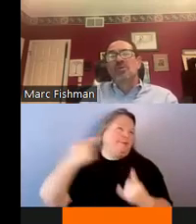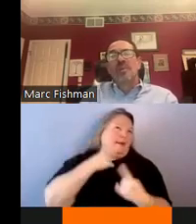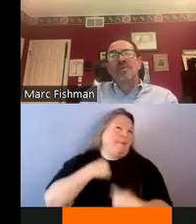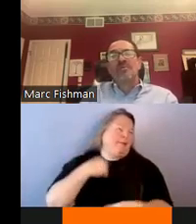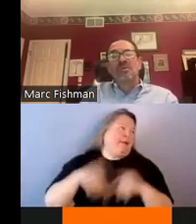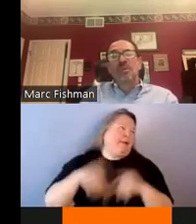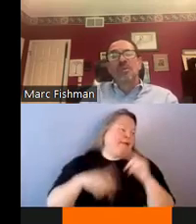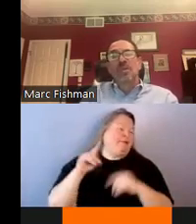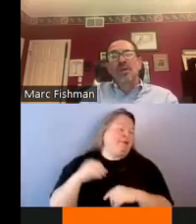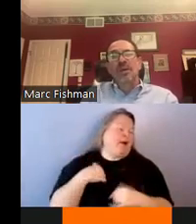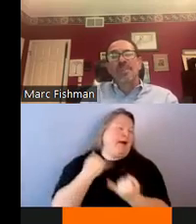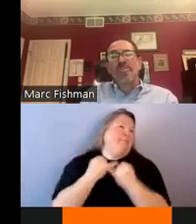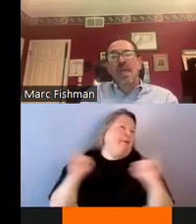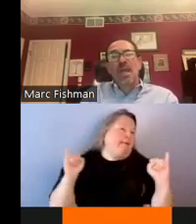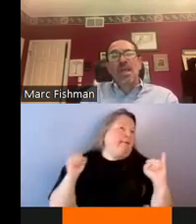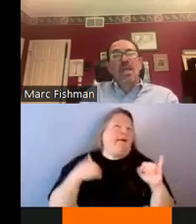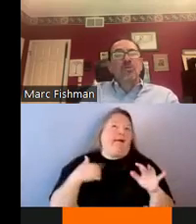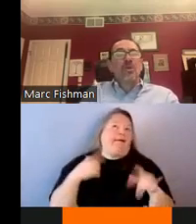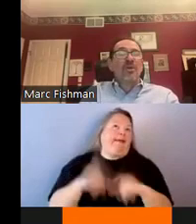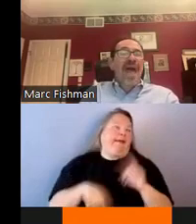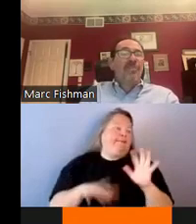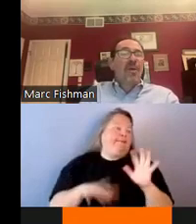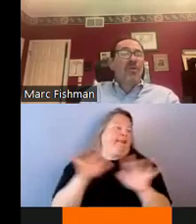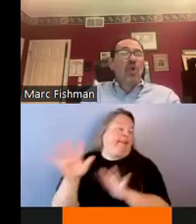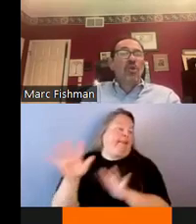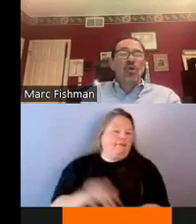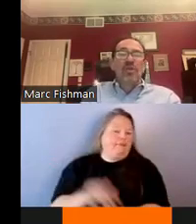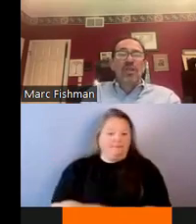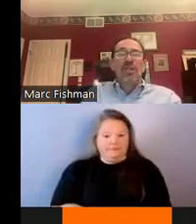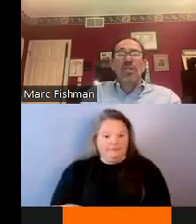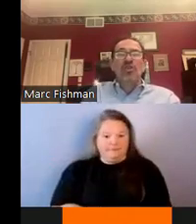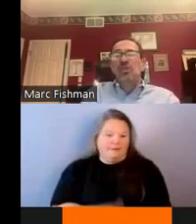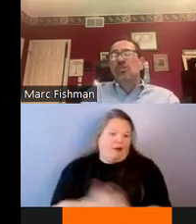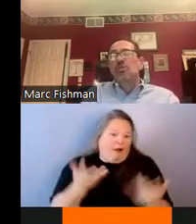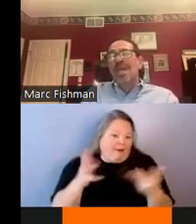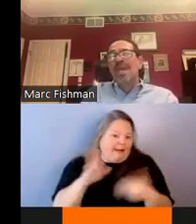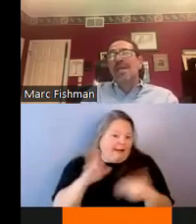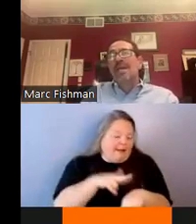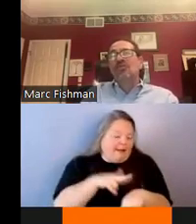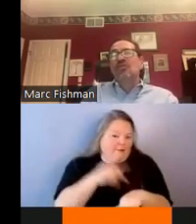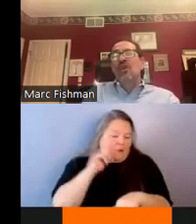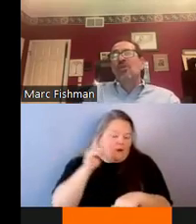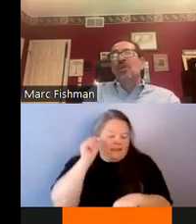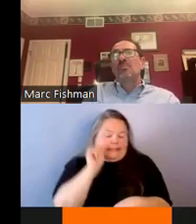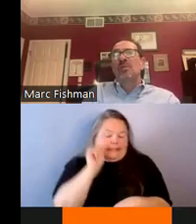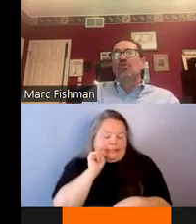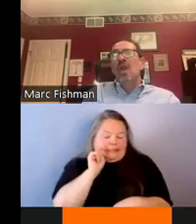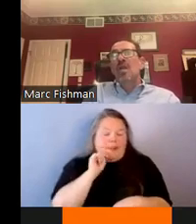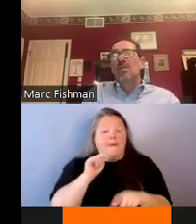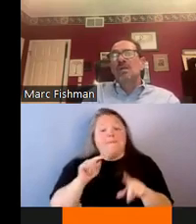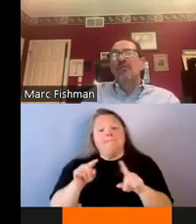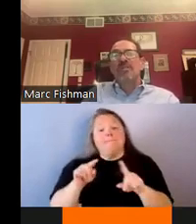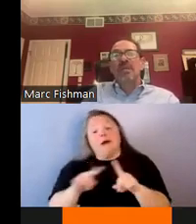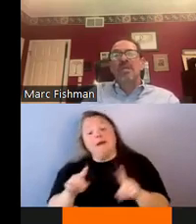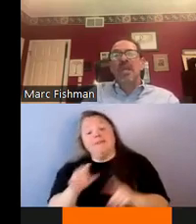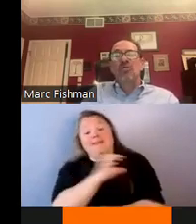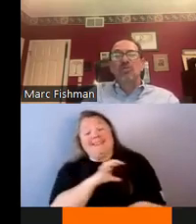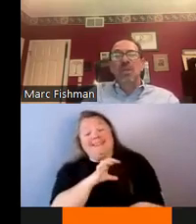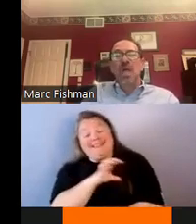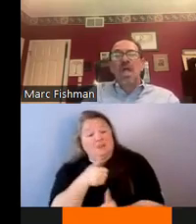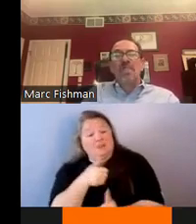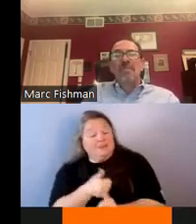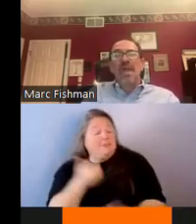can't tell me what to do. I'm invincible, etc. So there's that, but there's also that clinicians may not necessarily be trained in